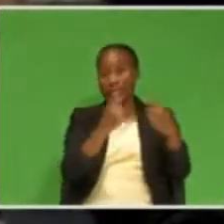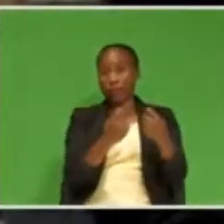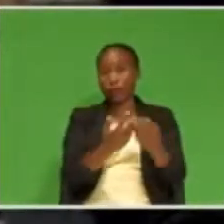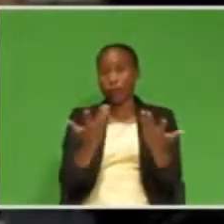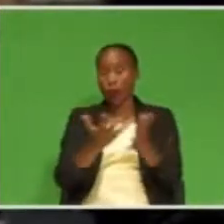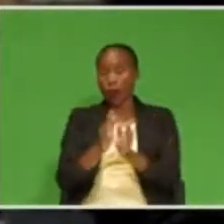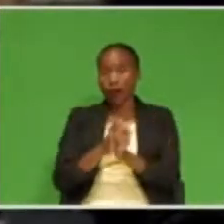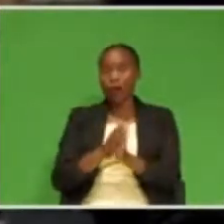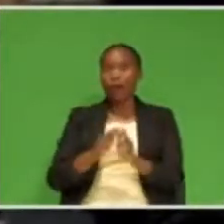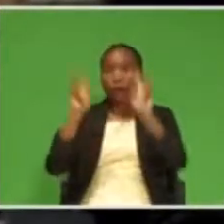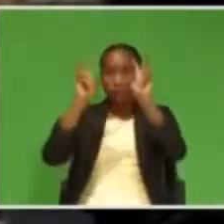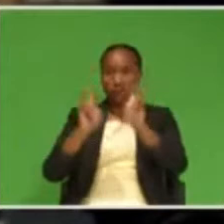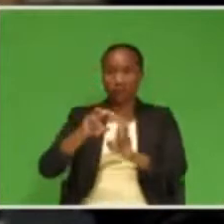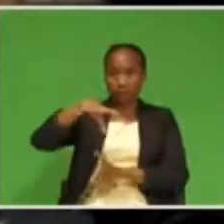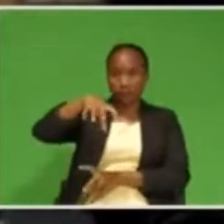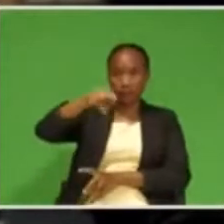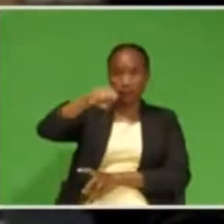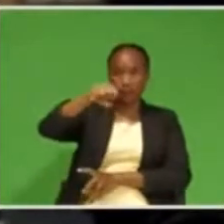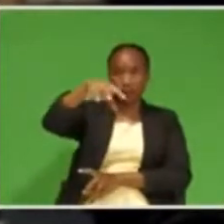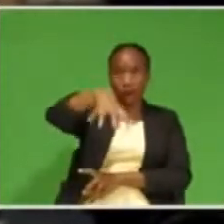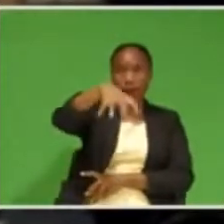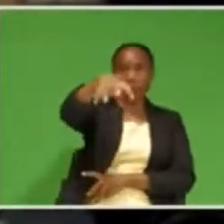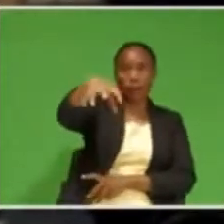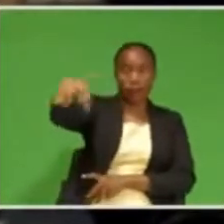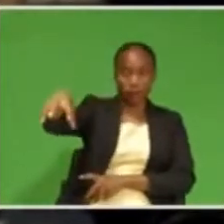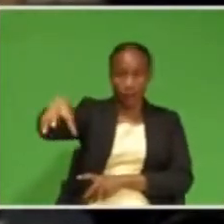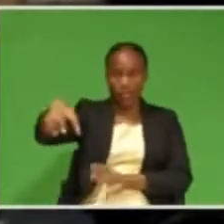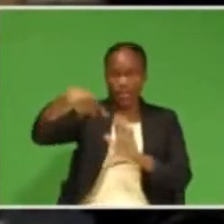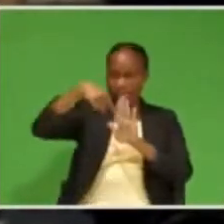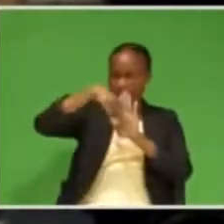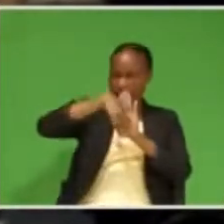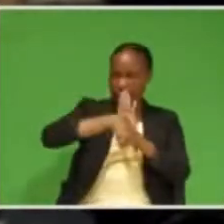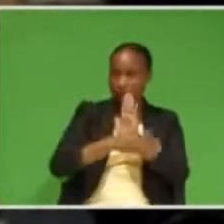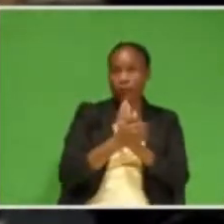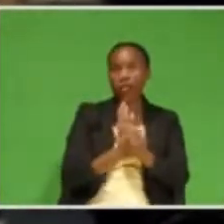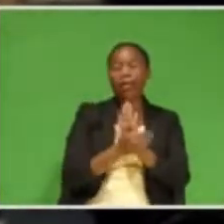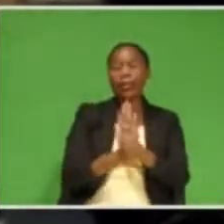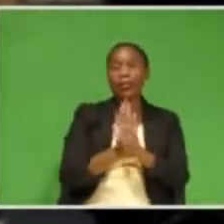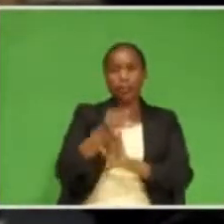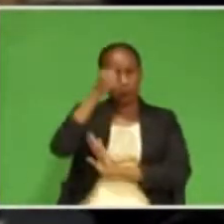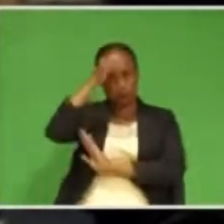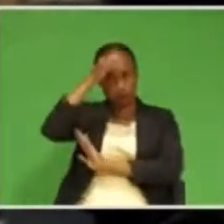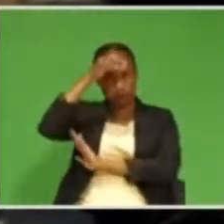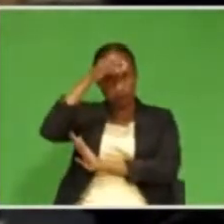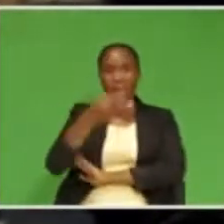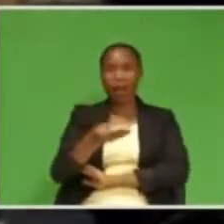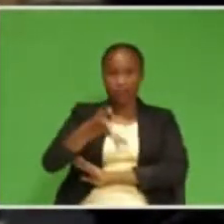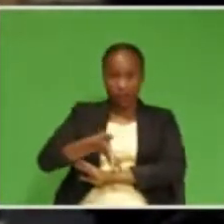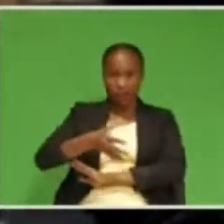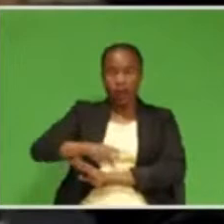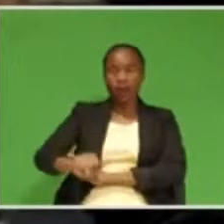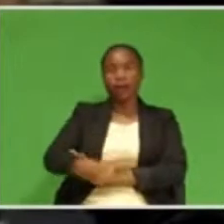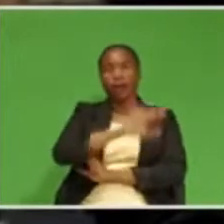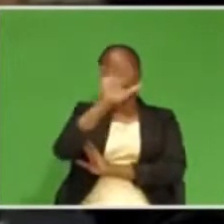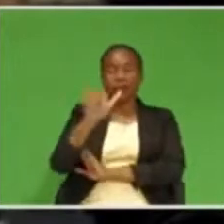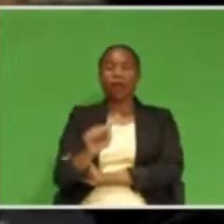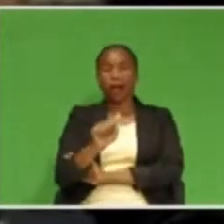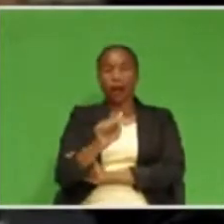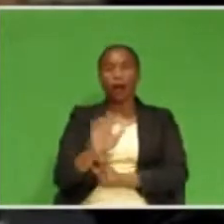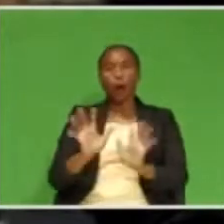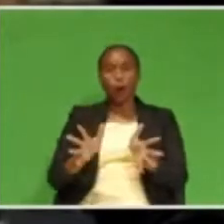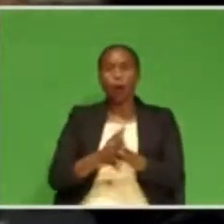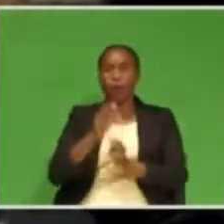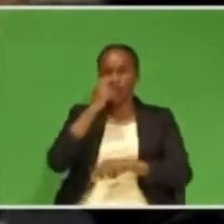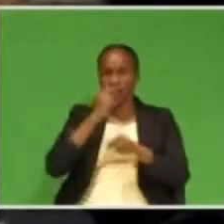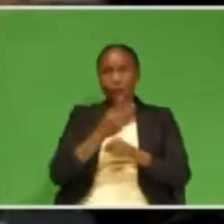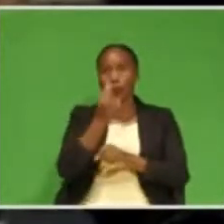stations. We have deep skills and expertise right here in South Africa. We just need to use them.